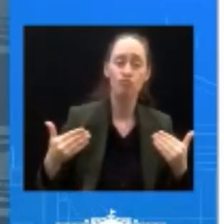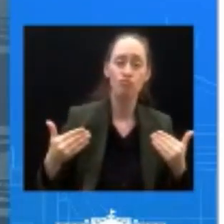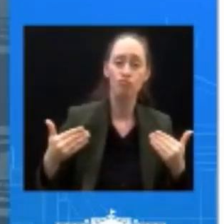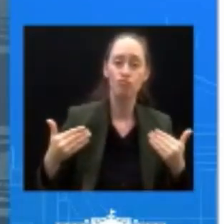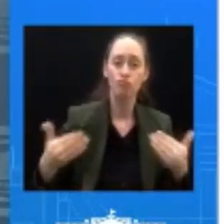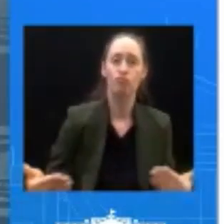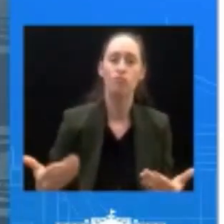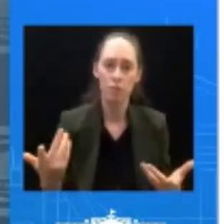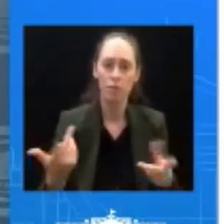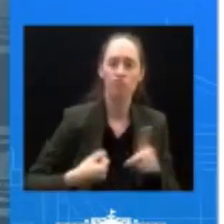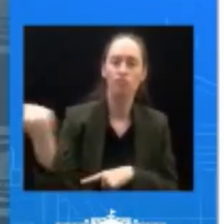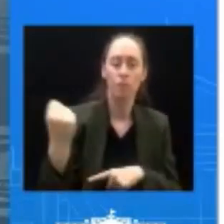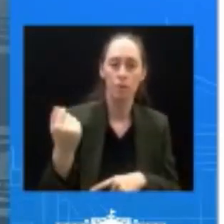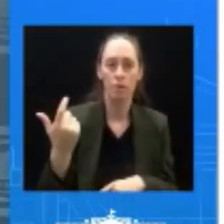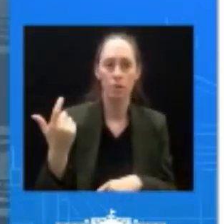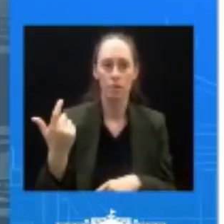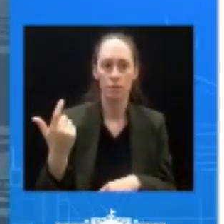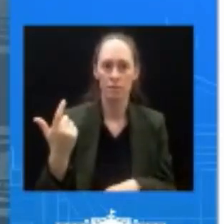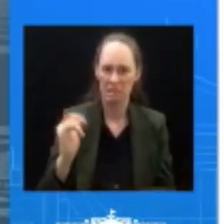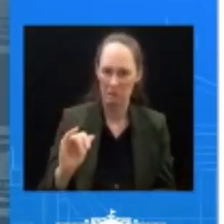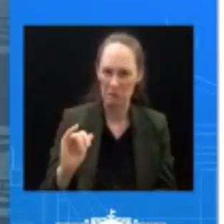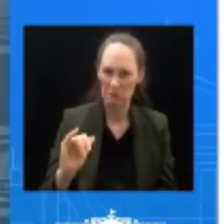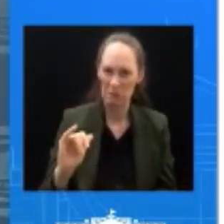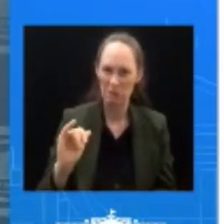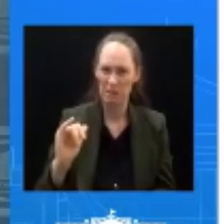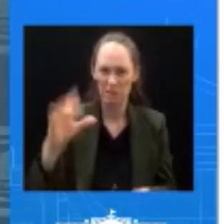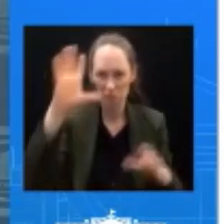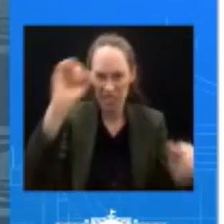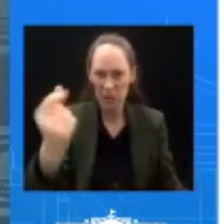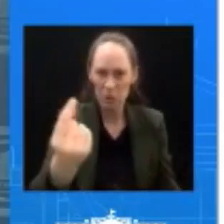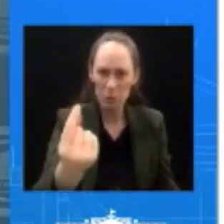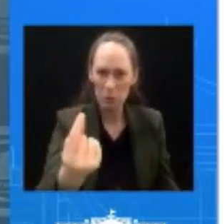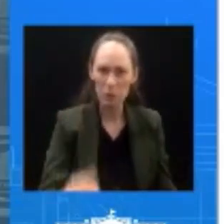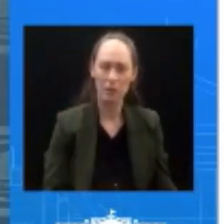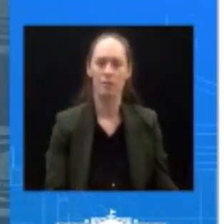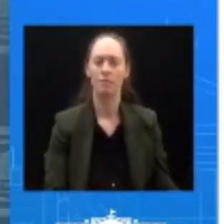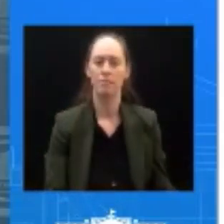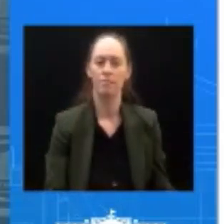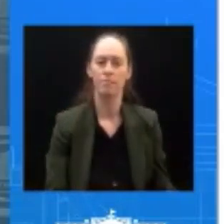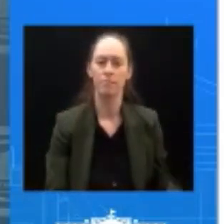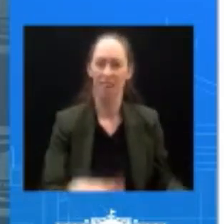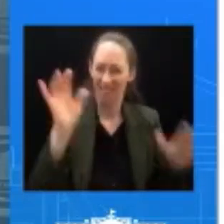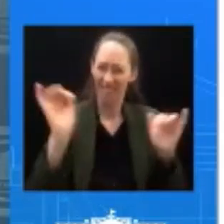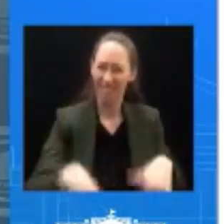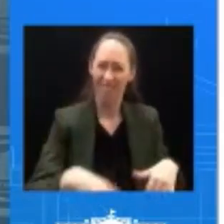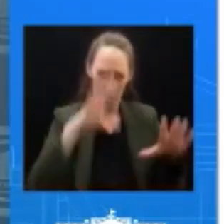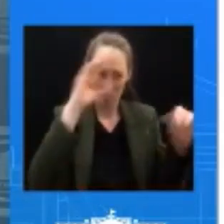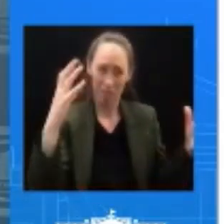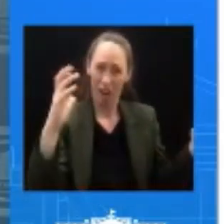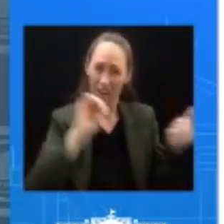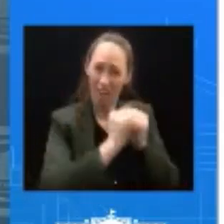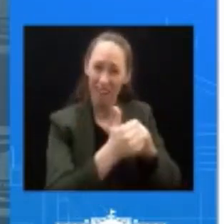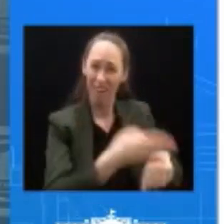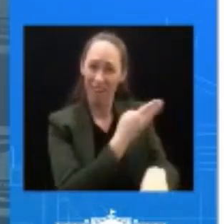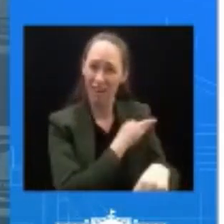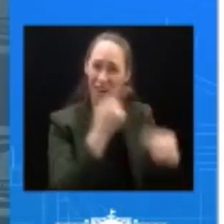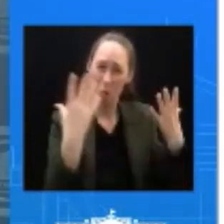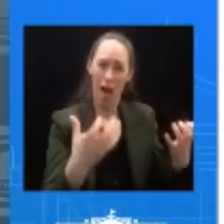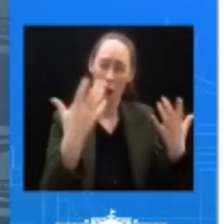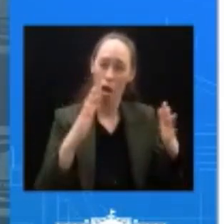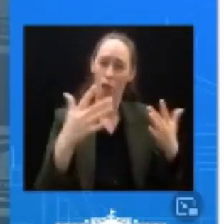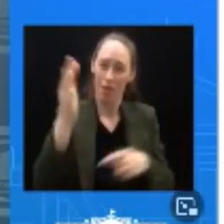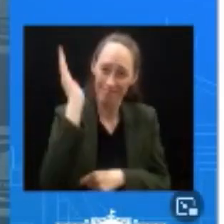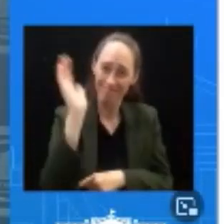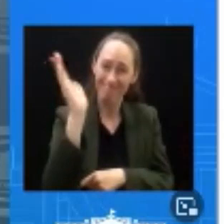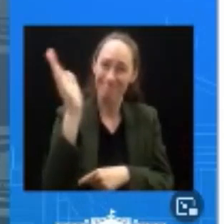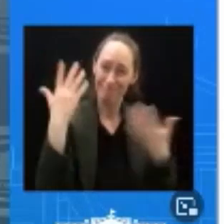reform. He's called on it very clearly and has spoken to it the last 2 years. And he wants to see real change. He wants to make sure there is accountability with law